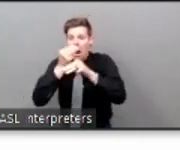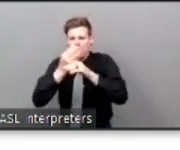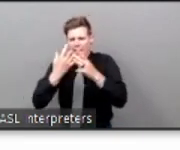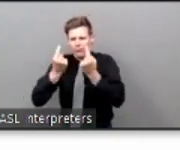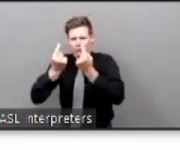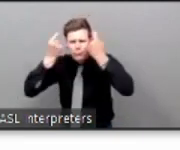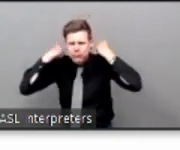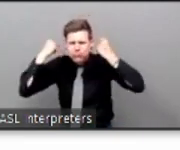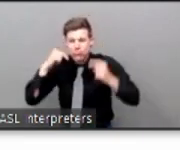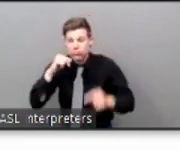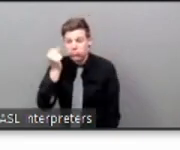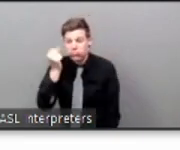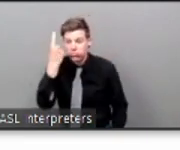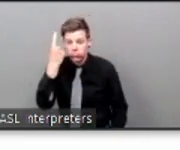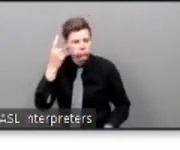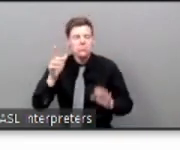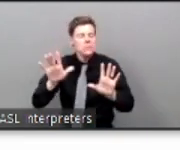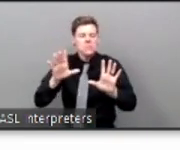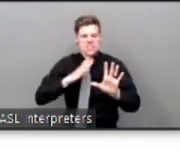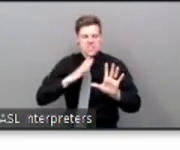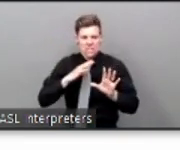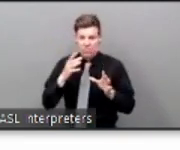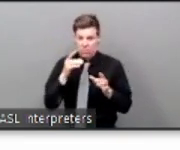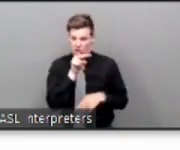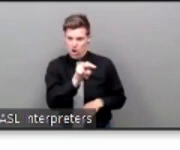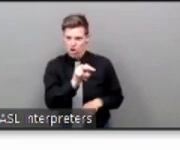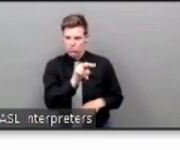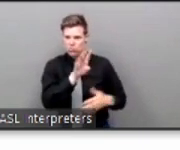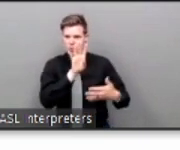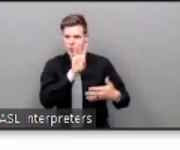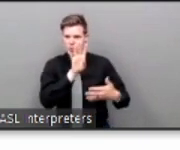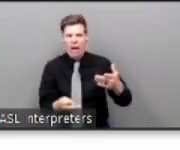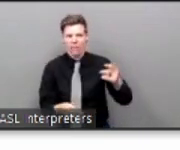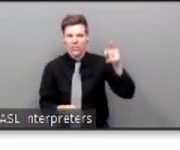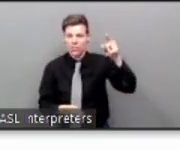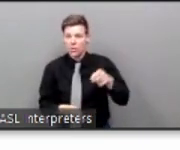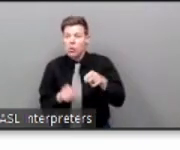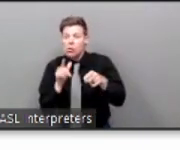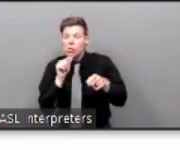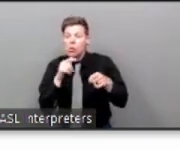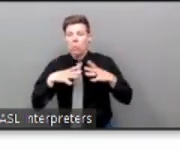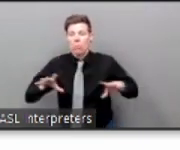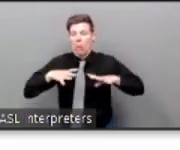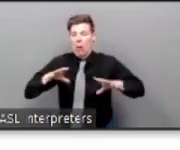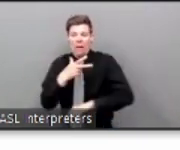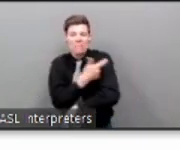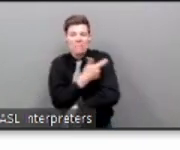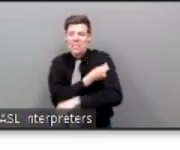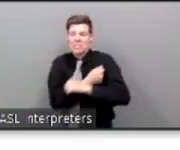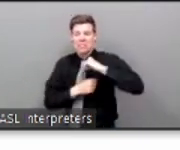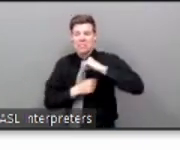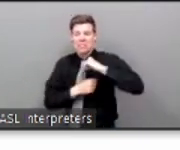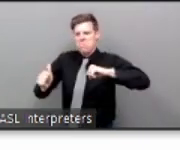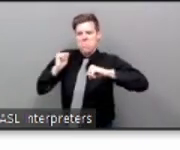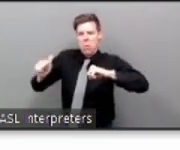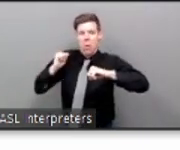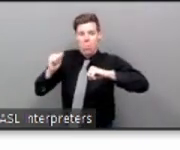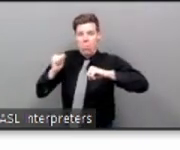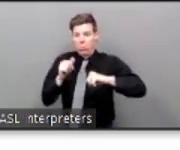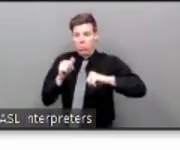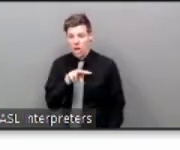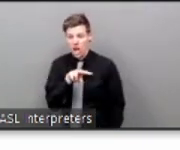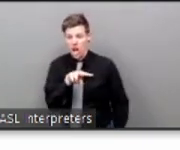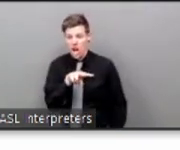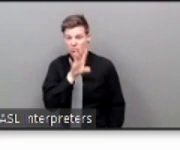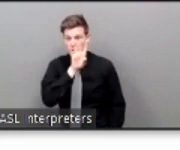vaccinated. Of course, you got 3 doctors here that would advise against that would advise you to be vaccinated, but at least you know